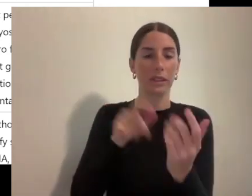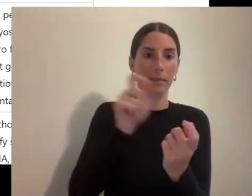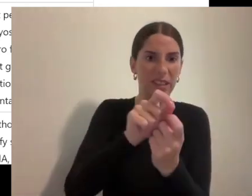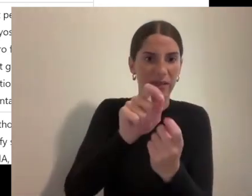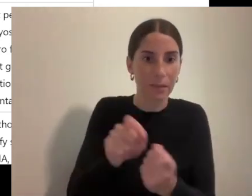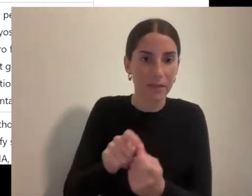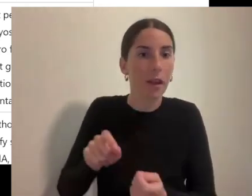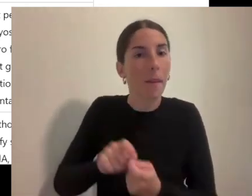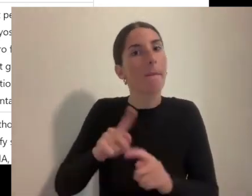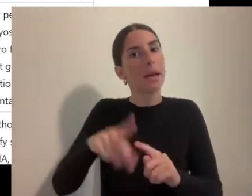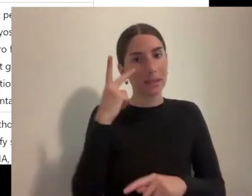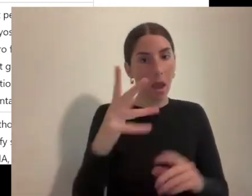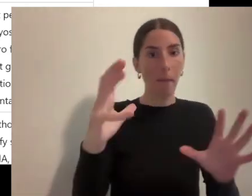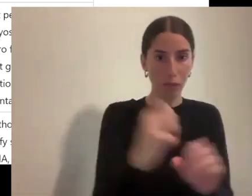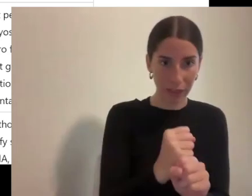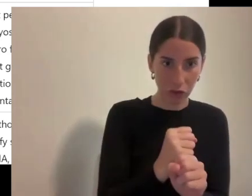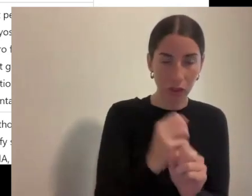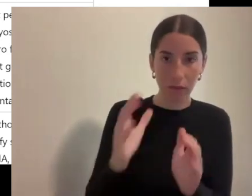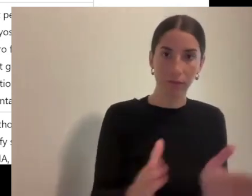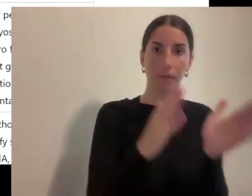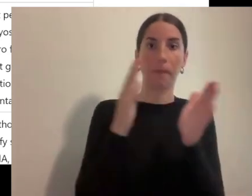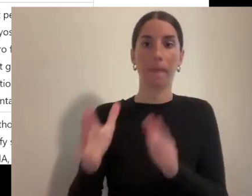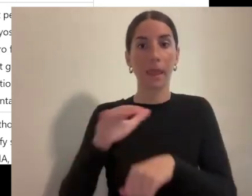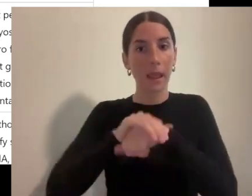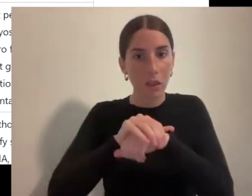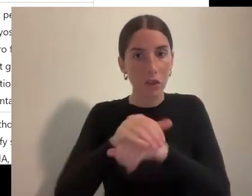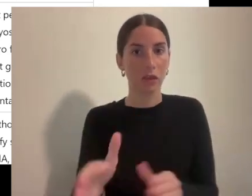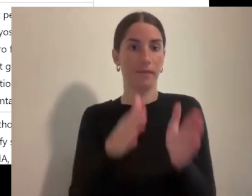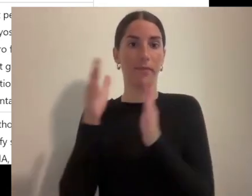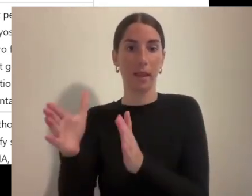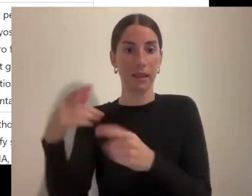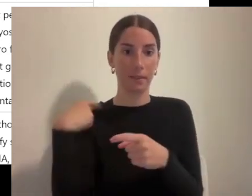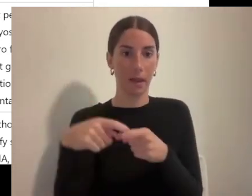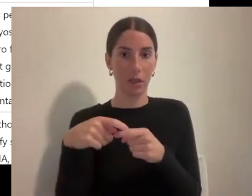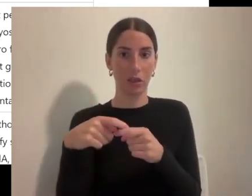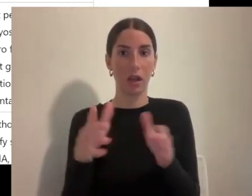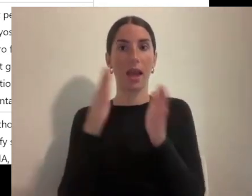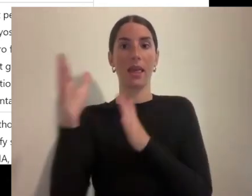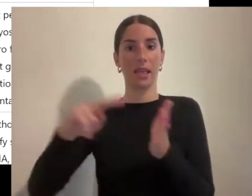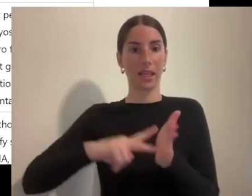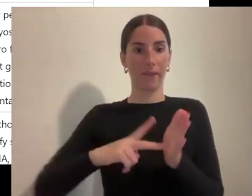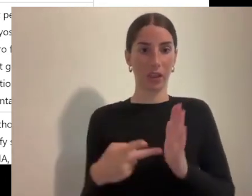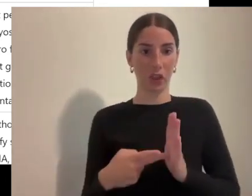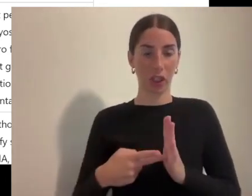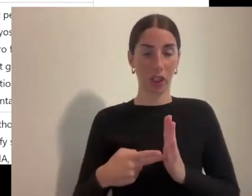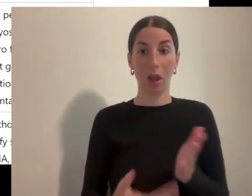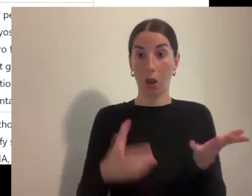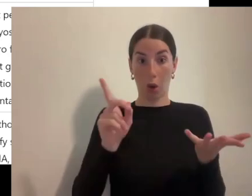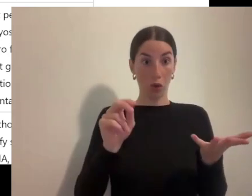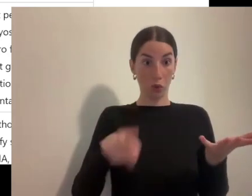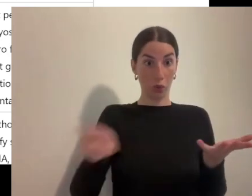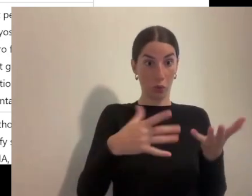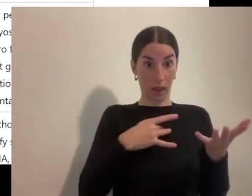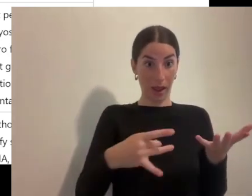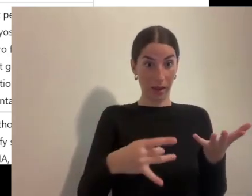an abbreviation column. There is the English, the Spanish, and the definition. So do we like this? Give me a one if you